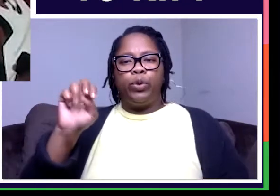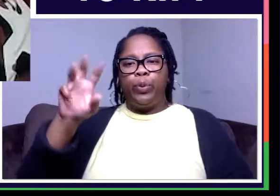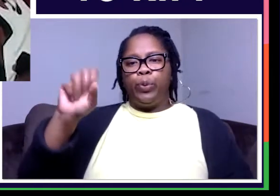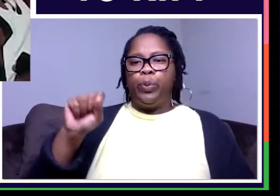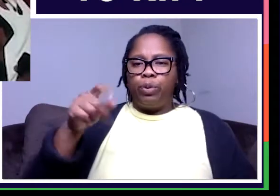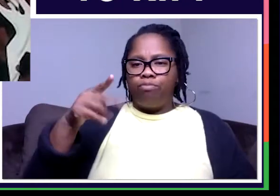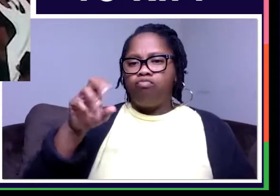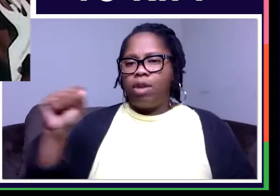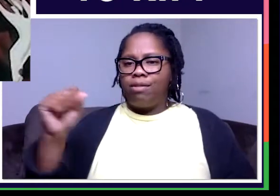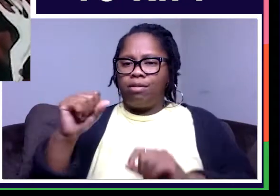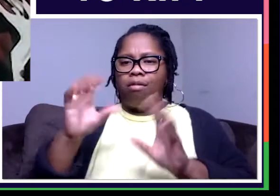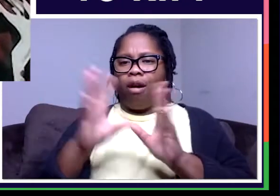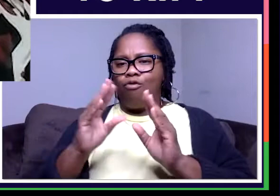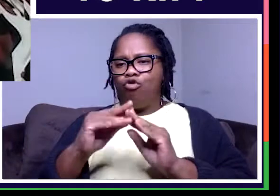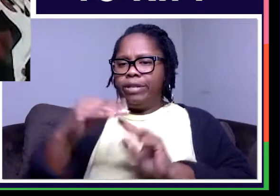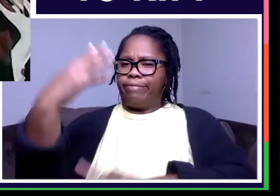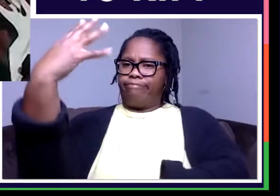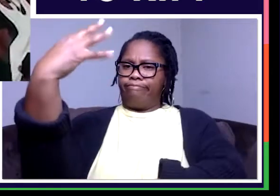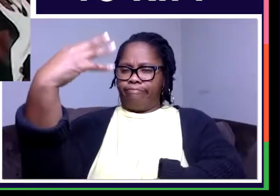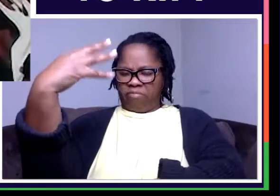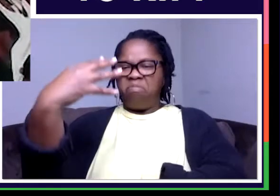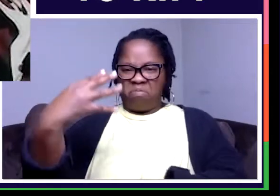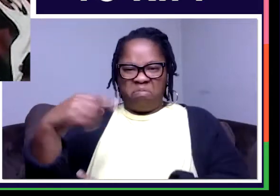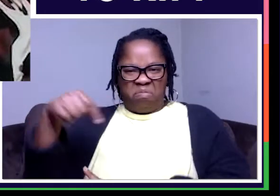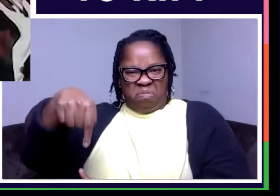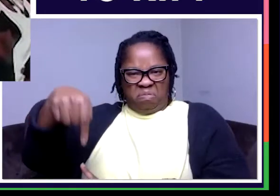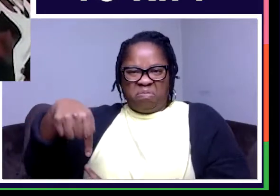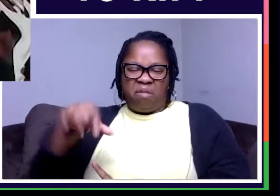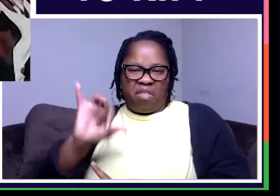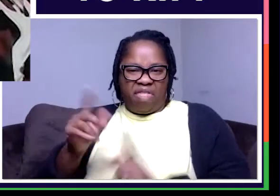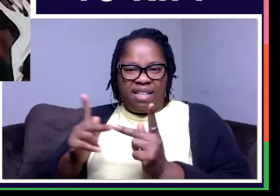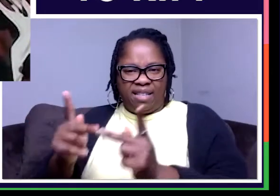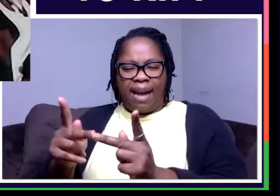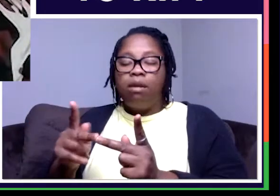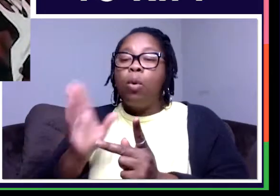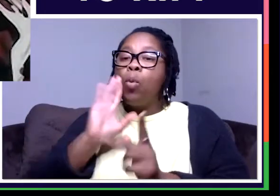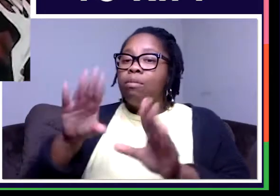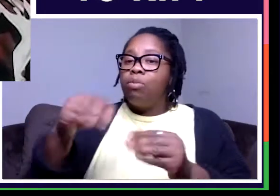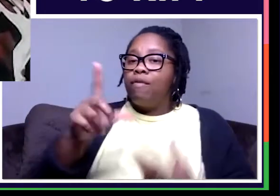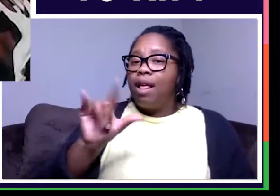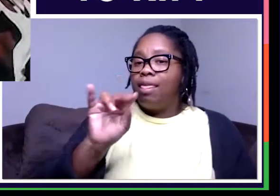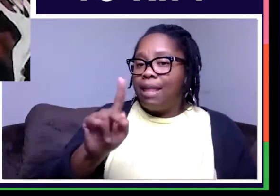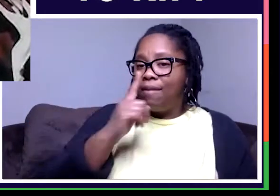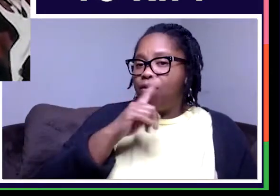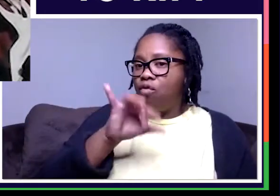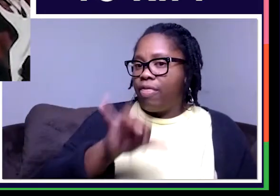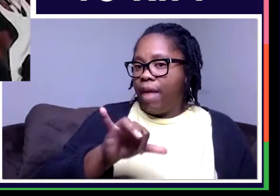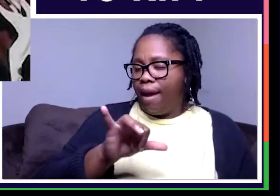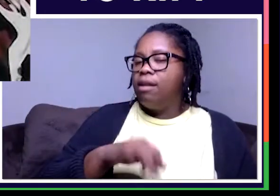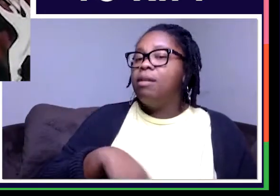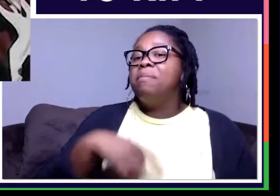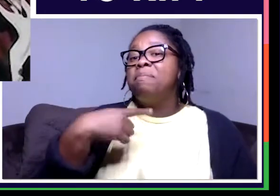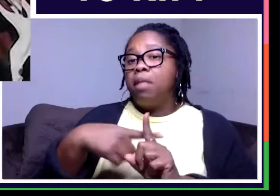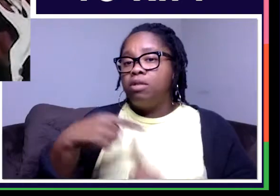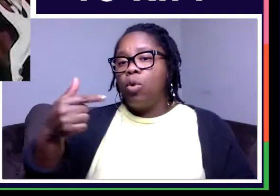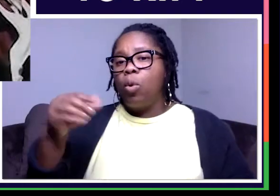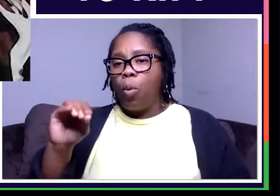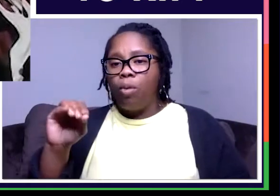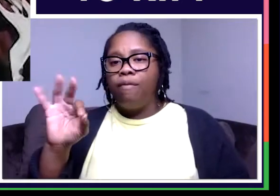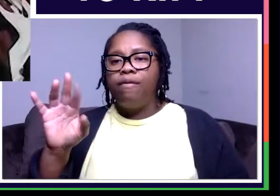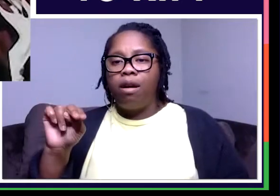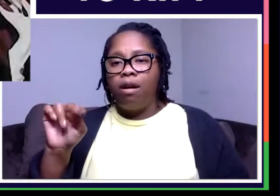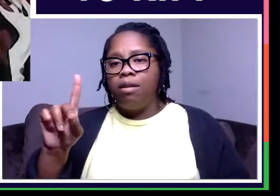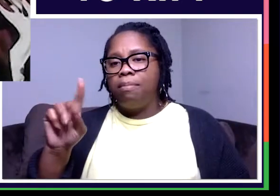toxic site this week. We'll put a link in the chat below, as well as a link to the